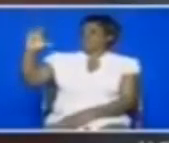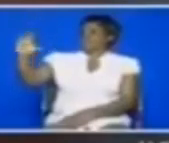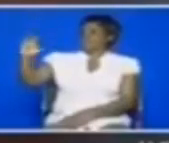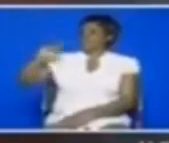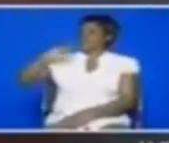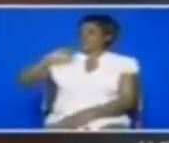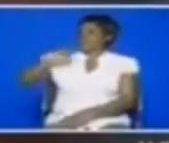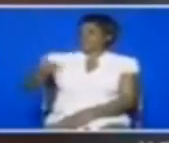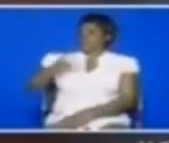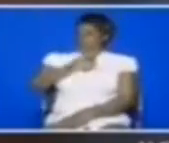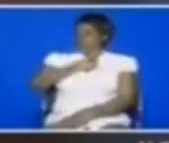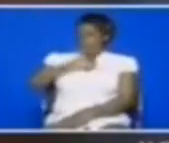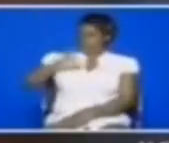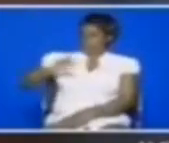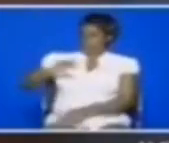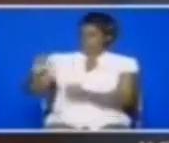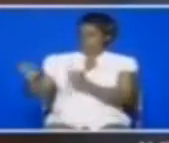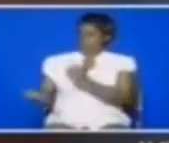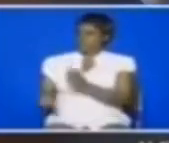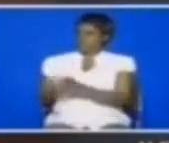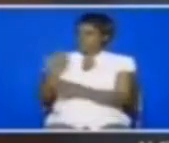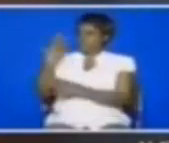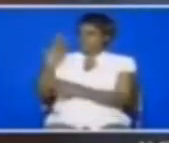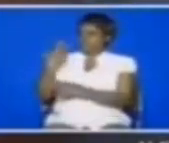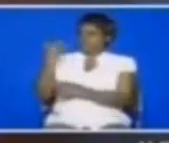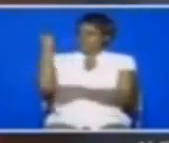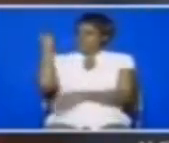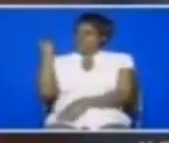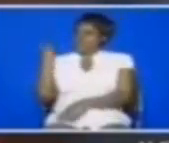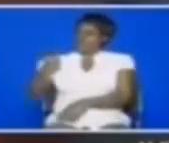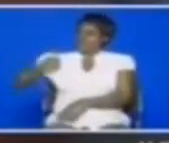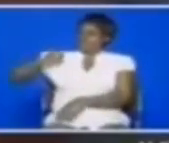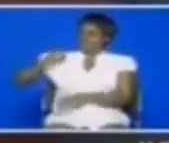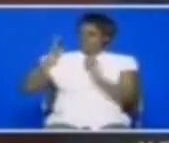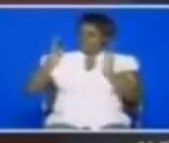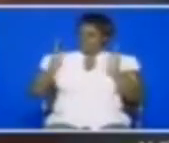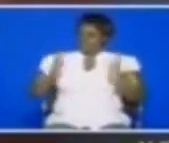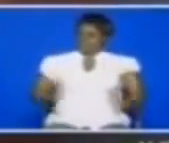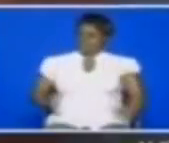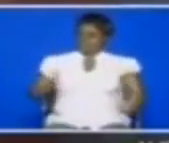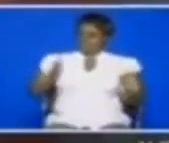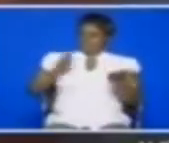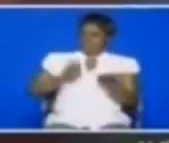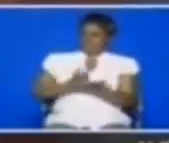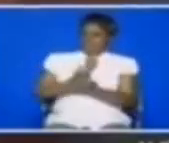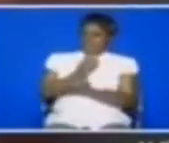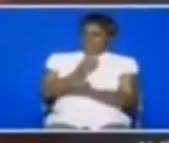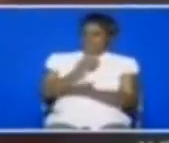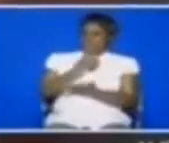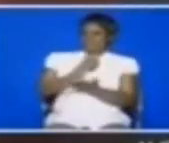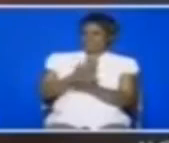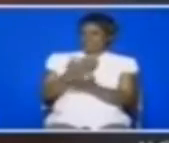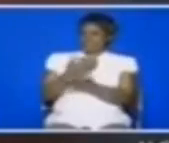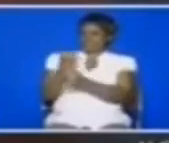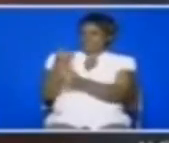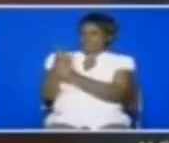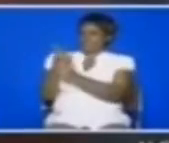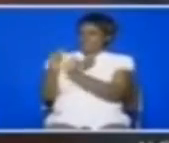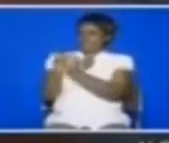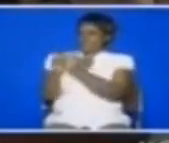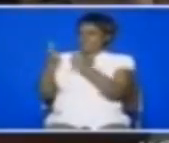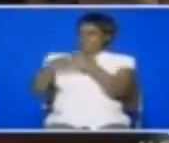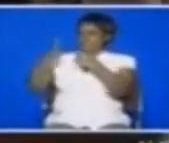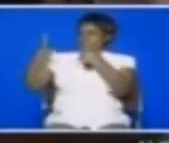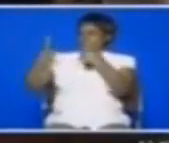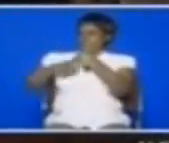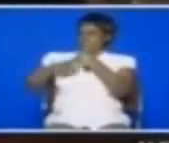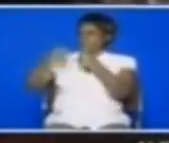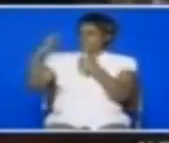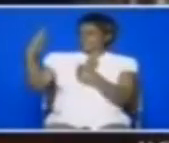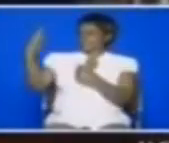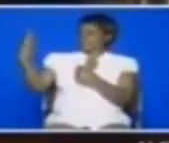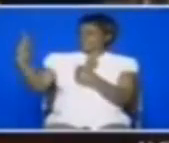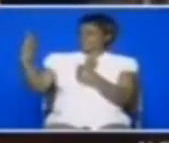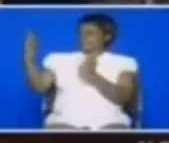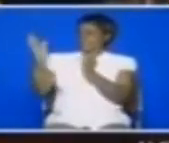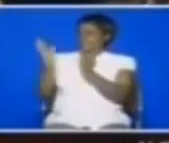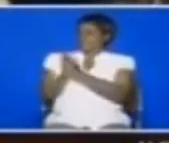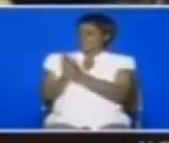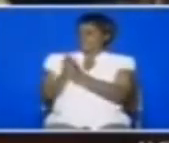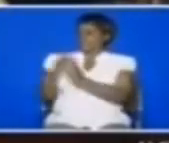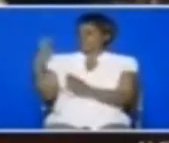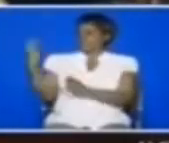the commission to establish historical abuses on human rights between 12th December 1963